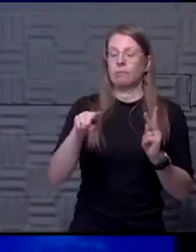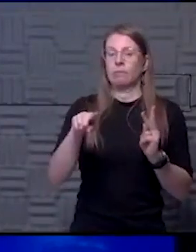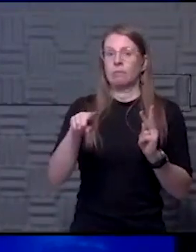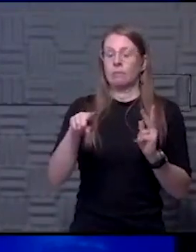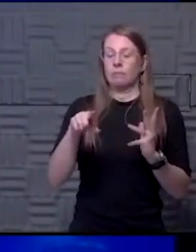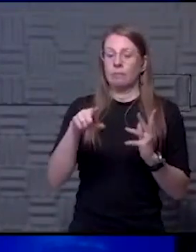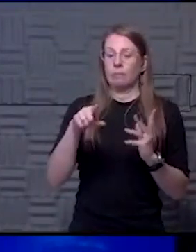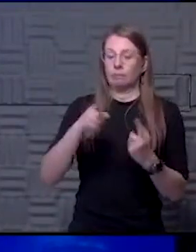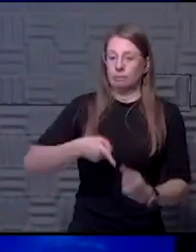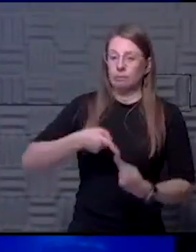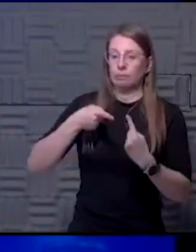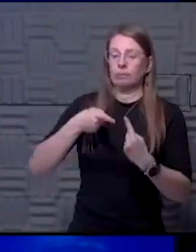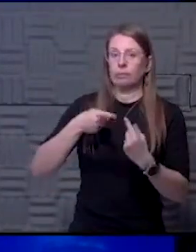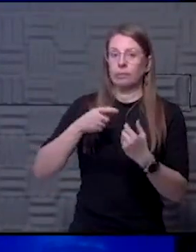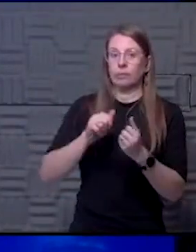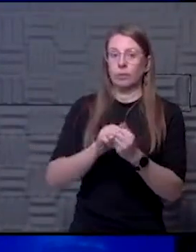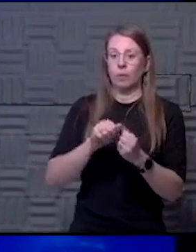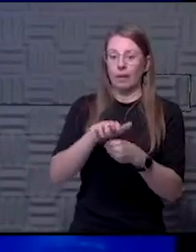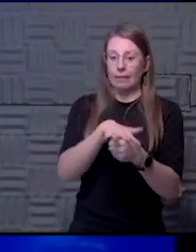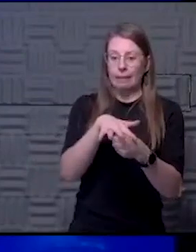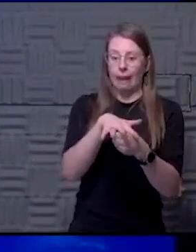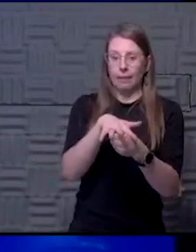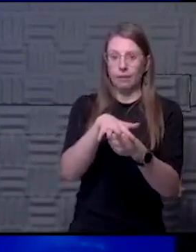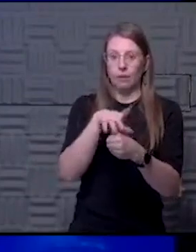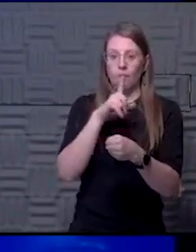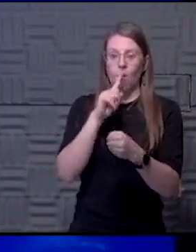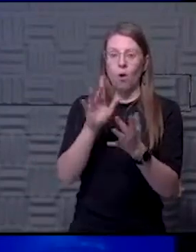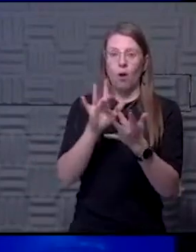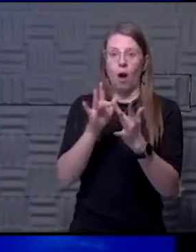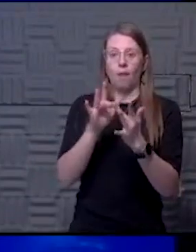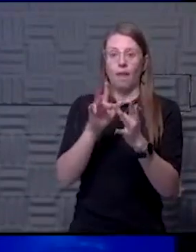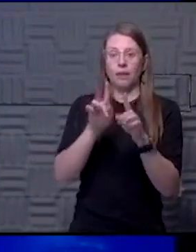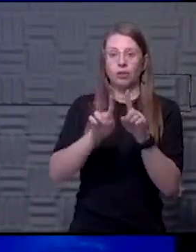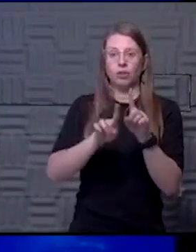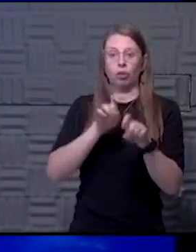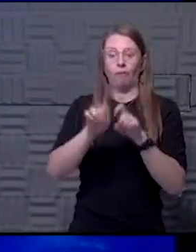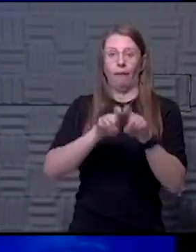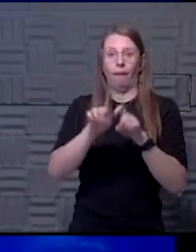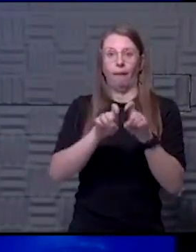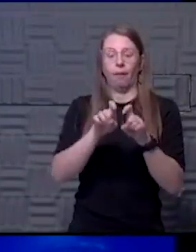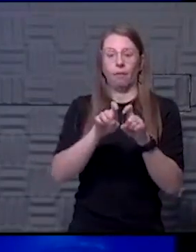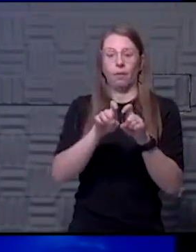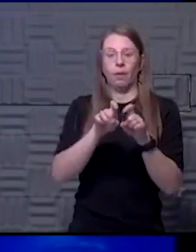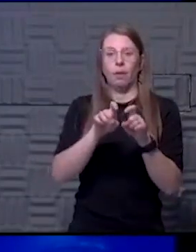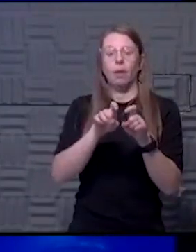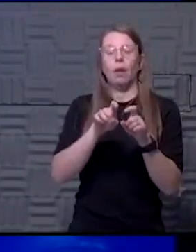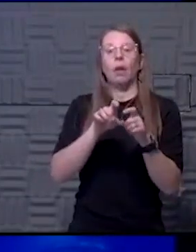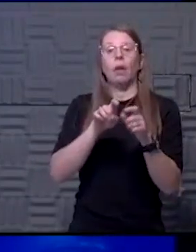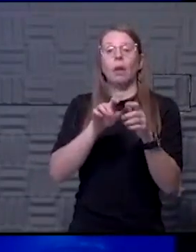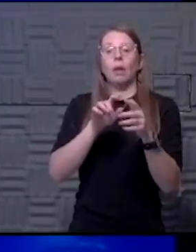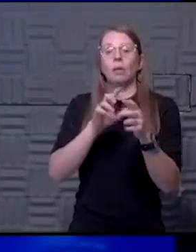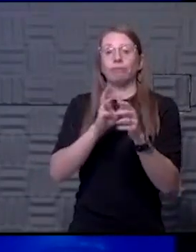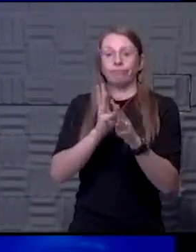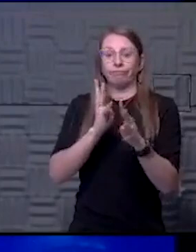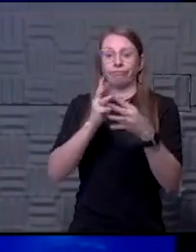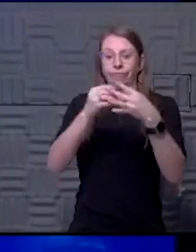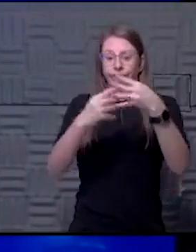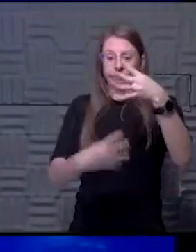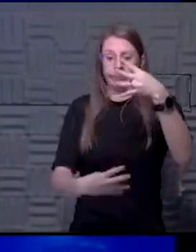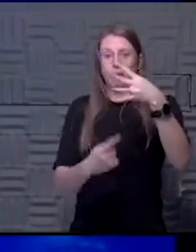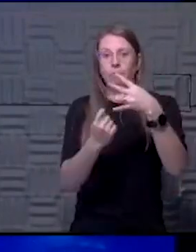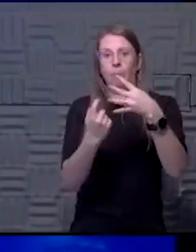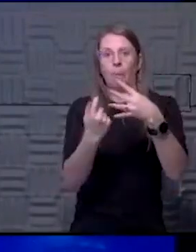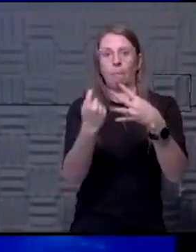having problems with the sites to get for the online surveys. They're getting knocked off. We understand there's so many people that are trying to get